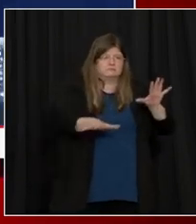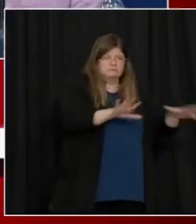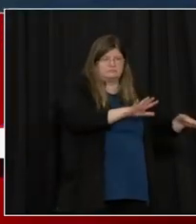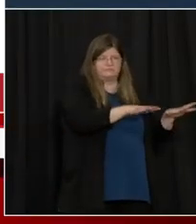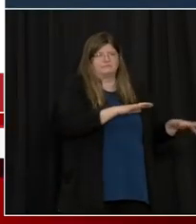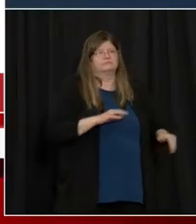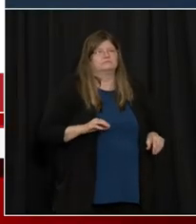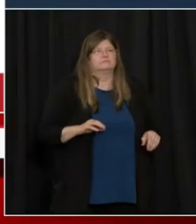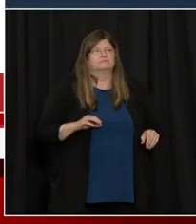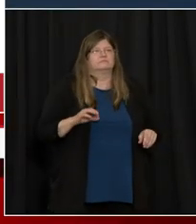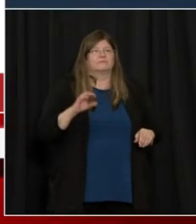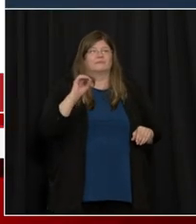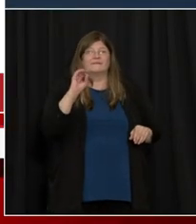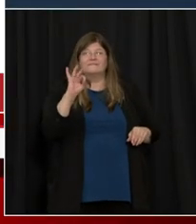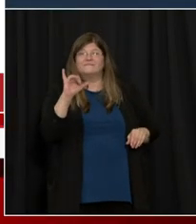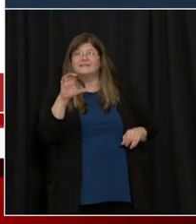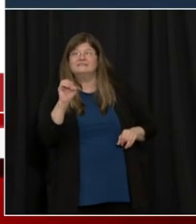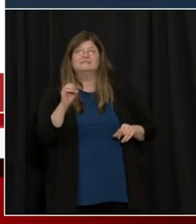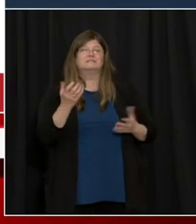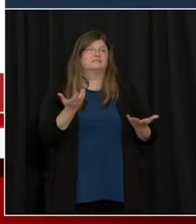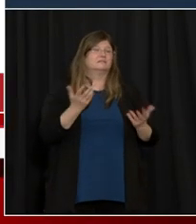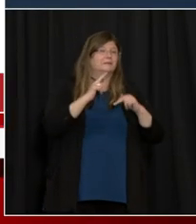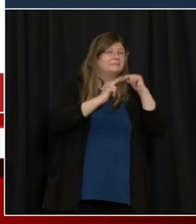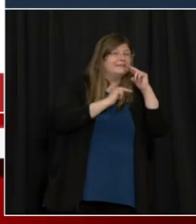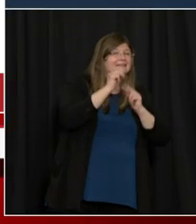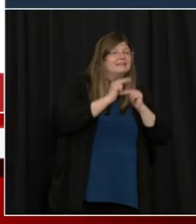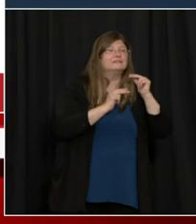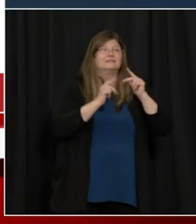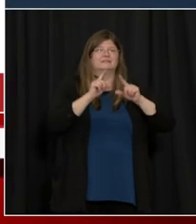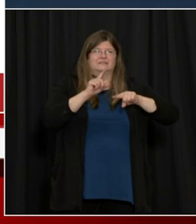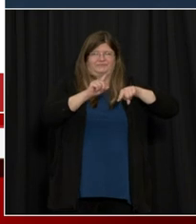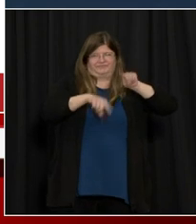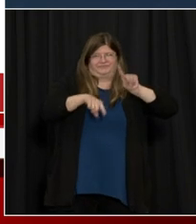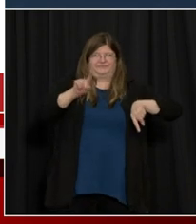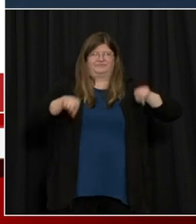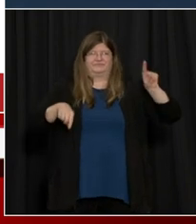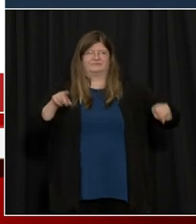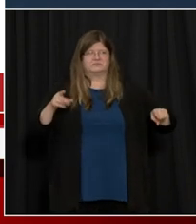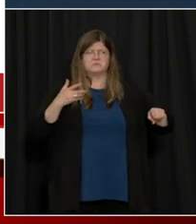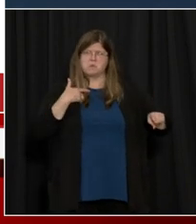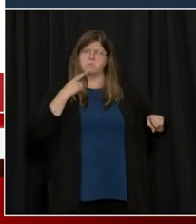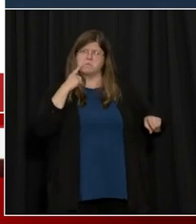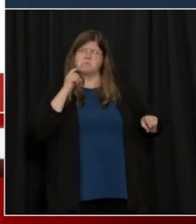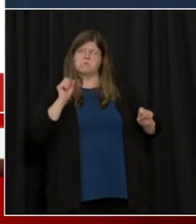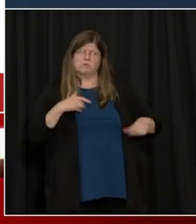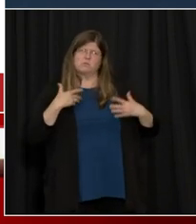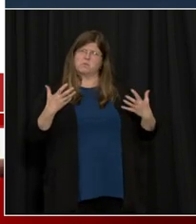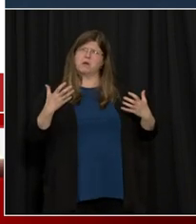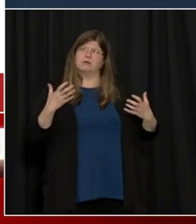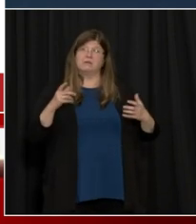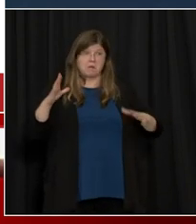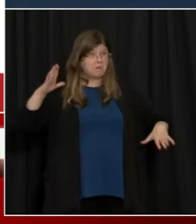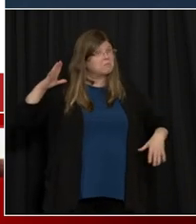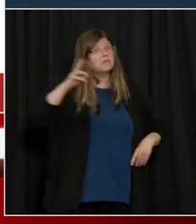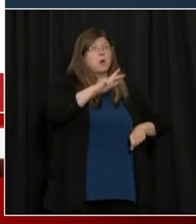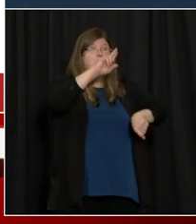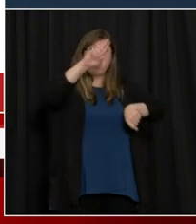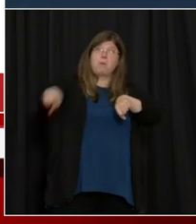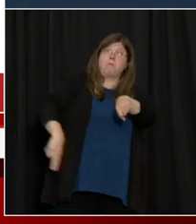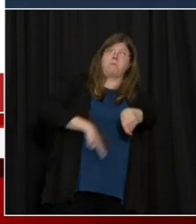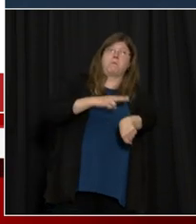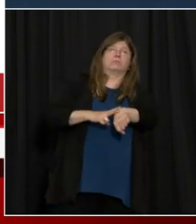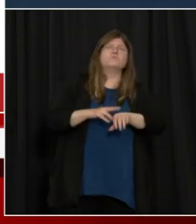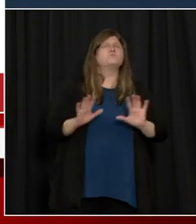tenants, we're hearing that they're not going to come back to normalcy until there is a vaccine or there